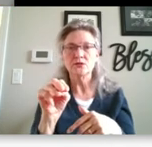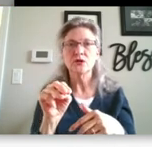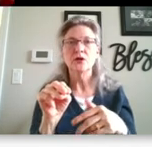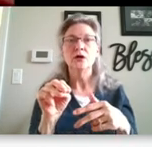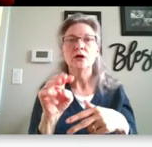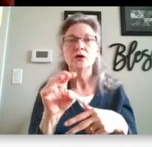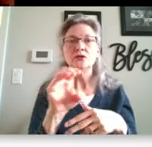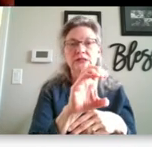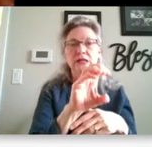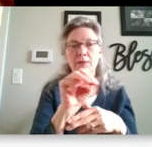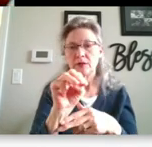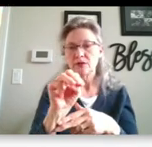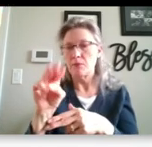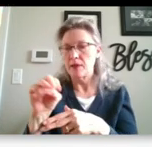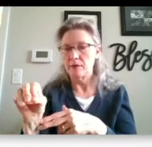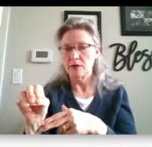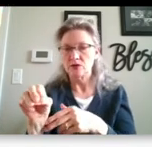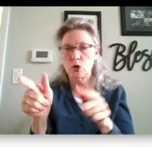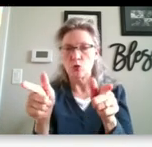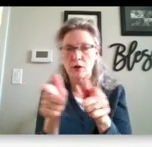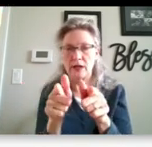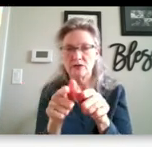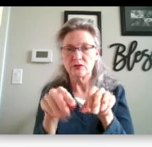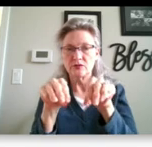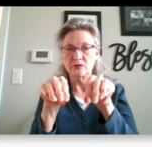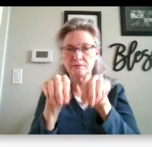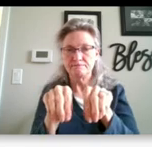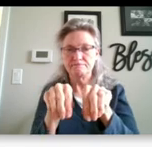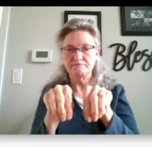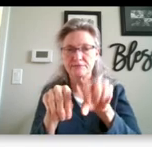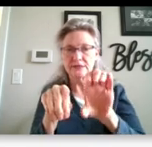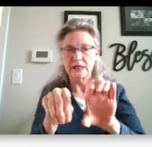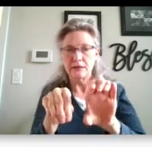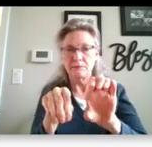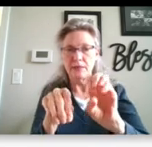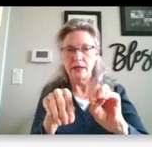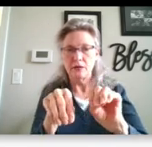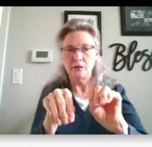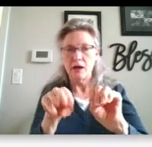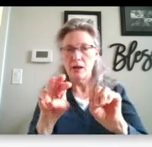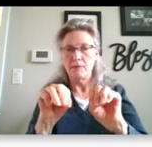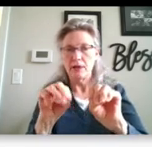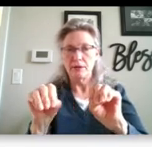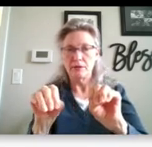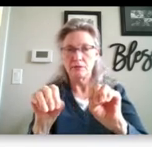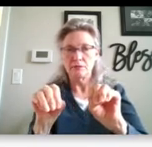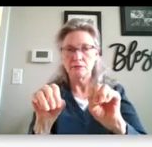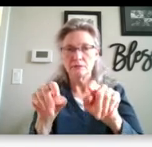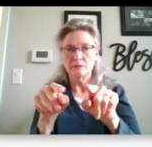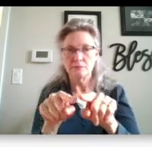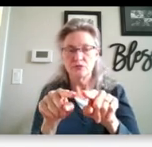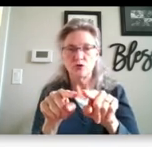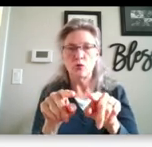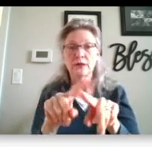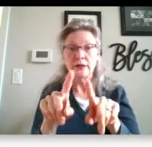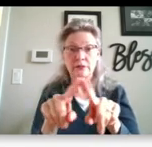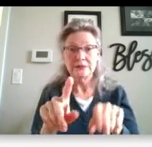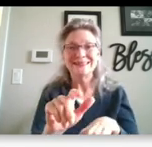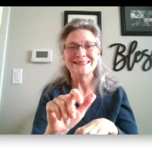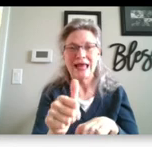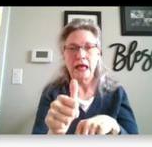millimeters, they're neighbors. They're right next to each other in the metric system. So that means that they're only different by a factor of 10, right?